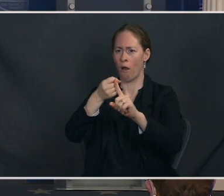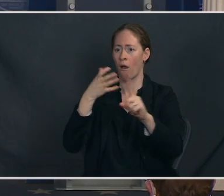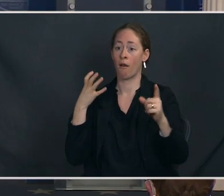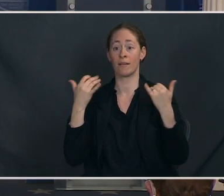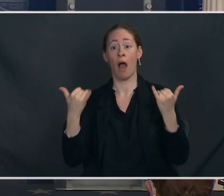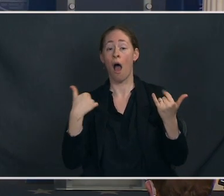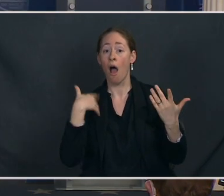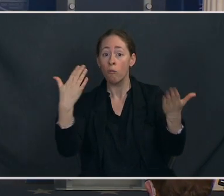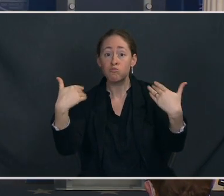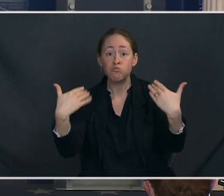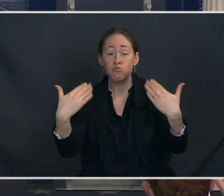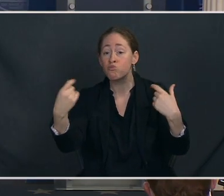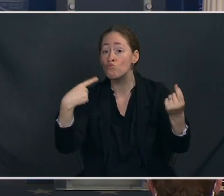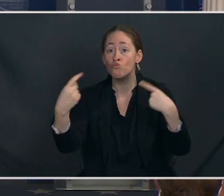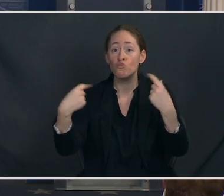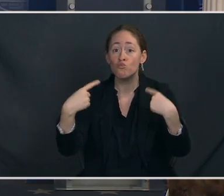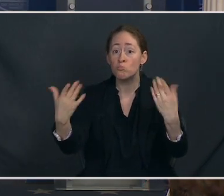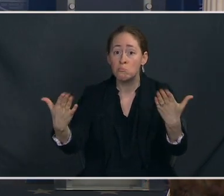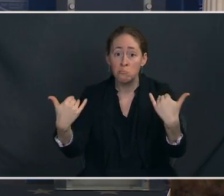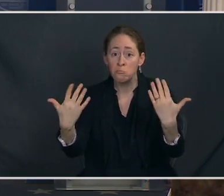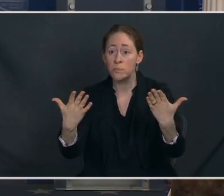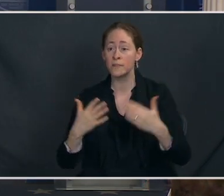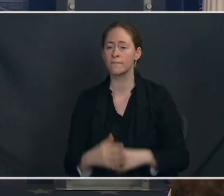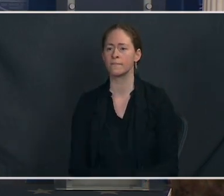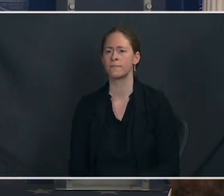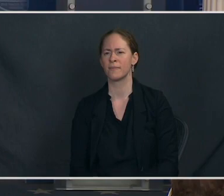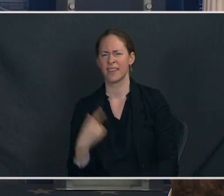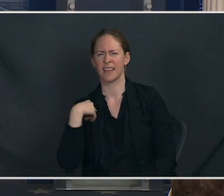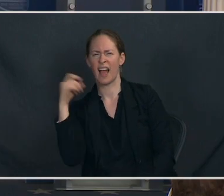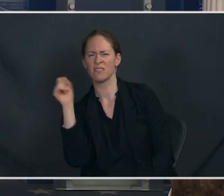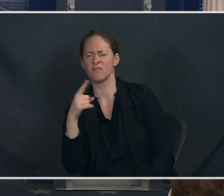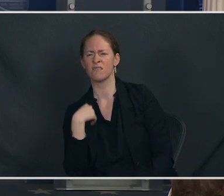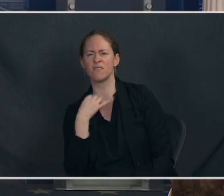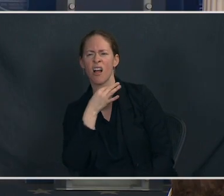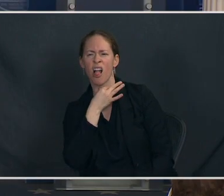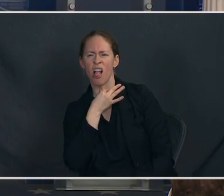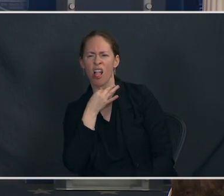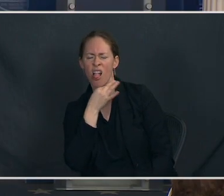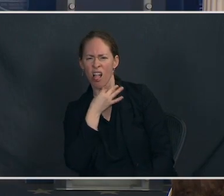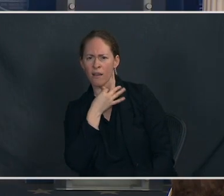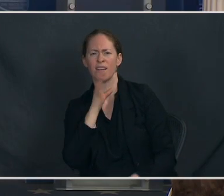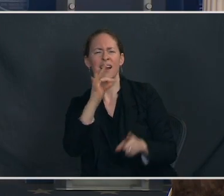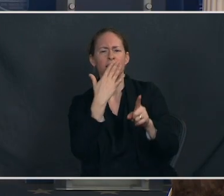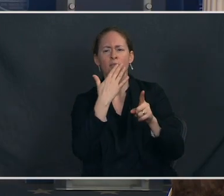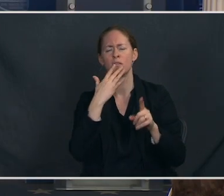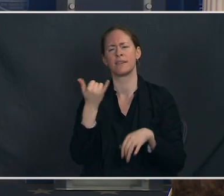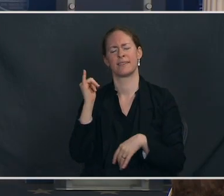questions. Peter? Ambassador Rice, thank you. You speak about